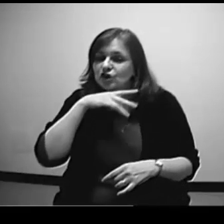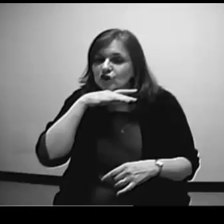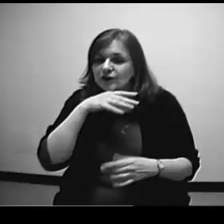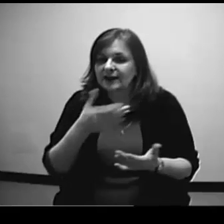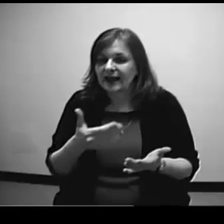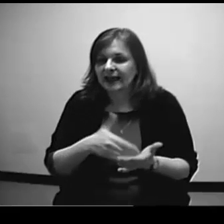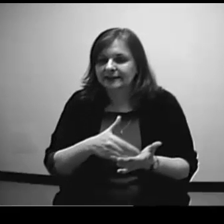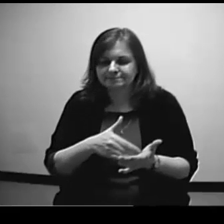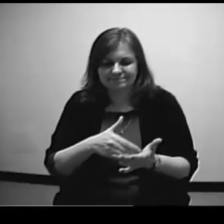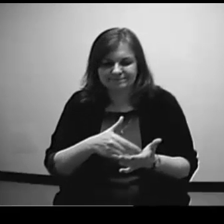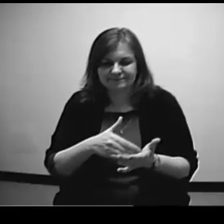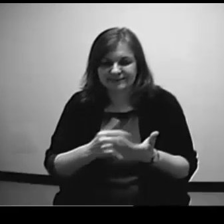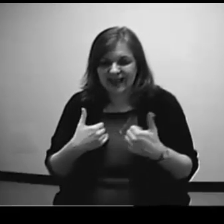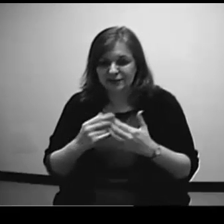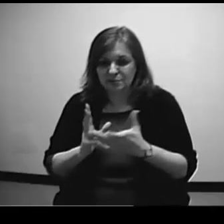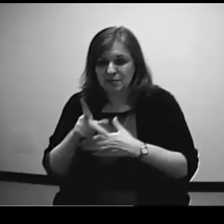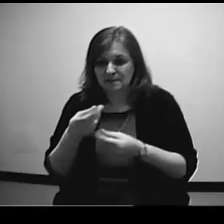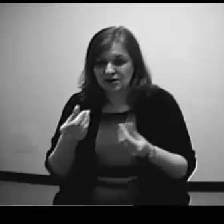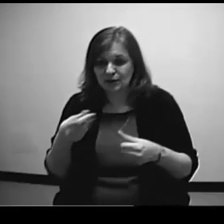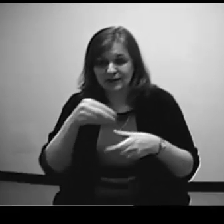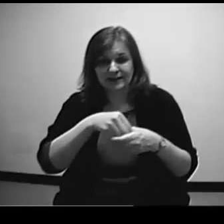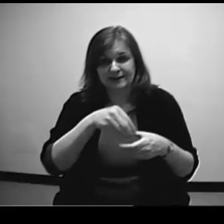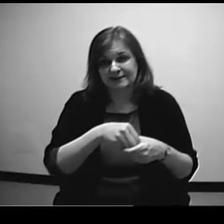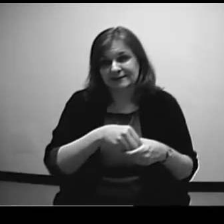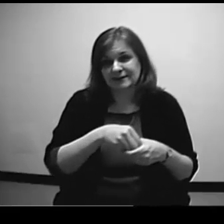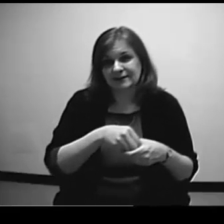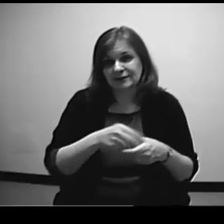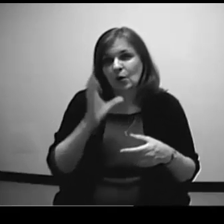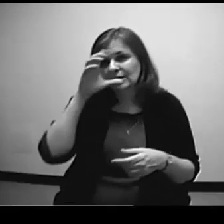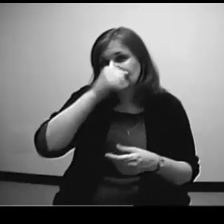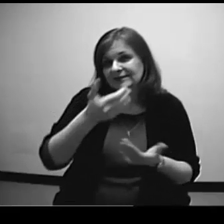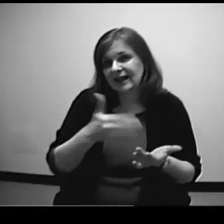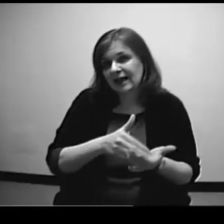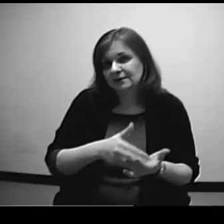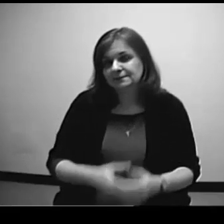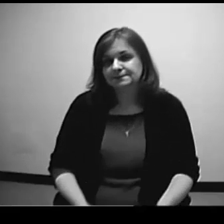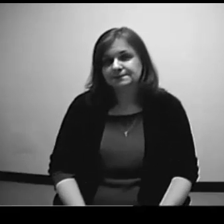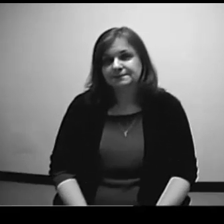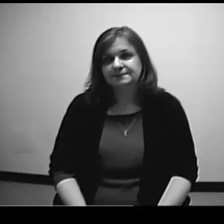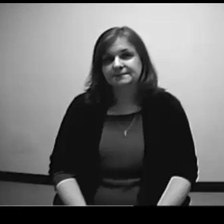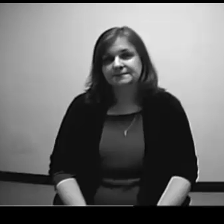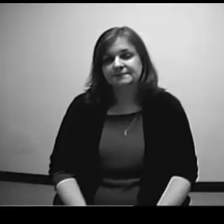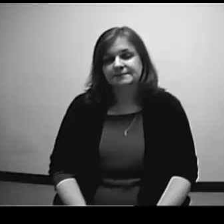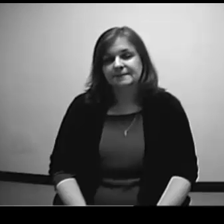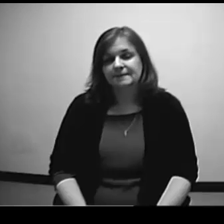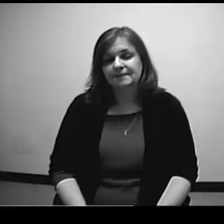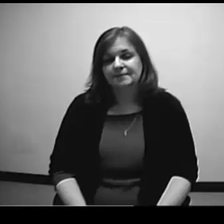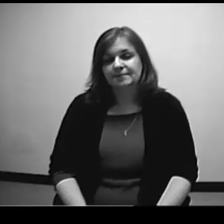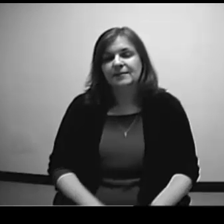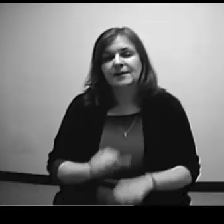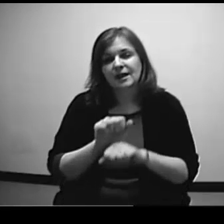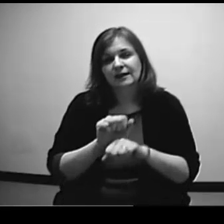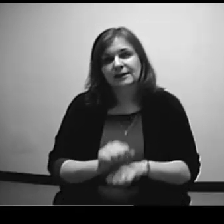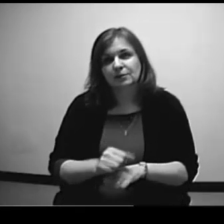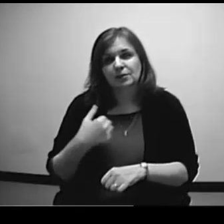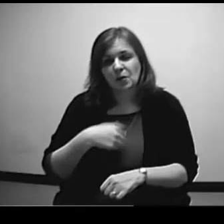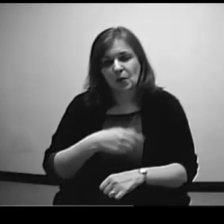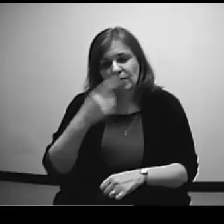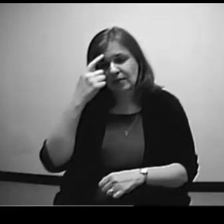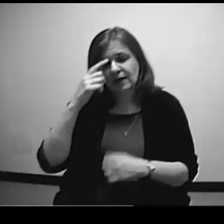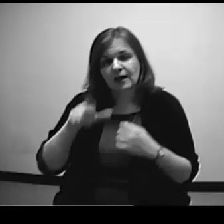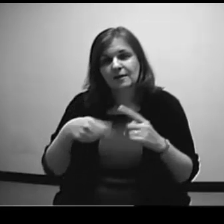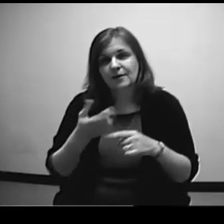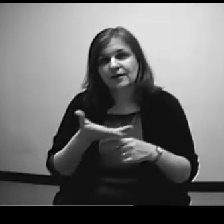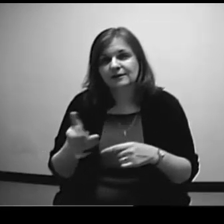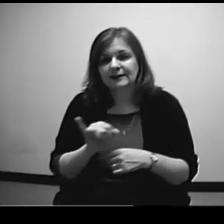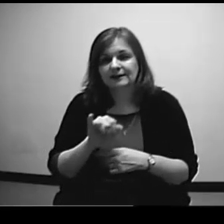now, but again, contains all kinds of plant material. So guess again. Typically, we